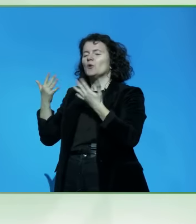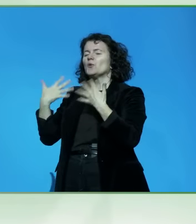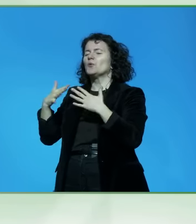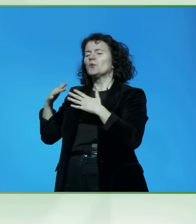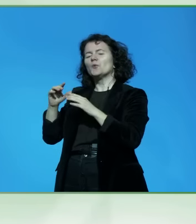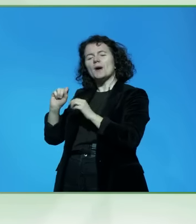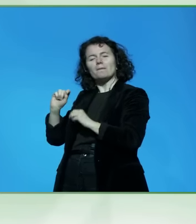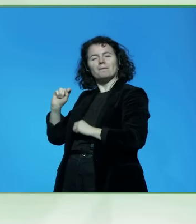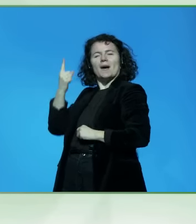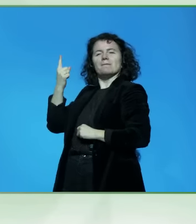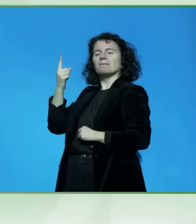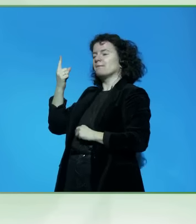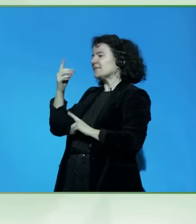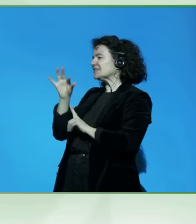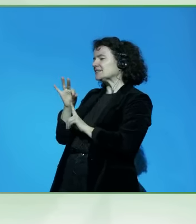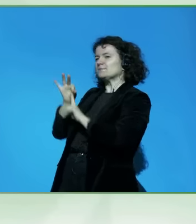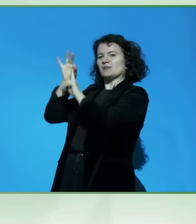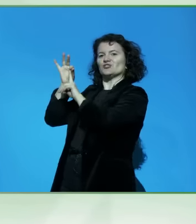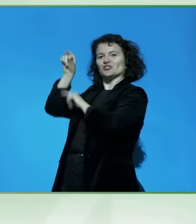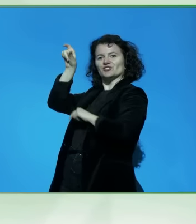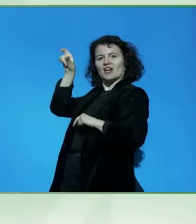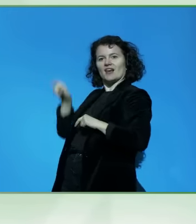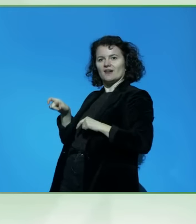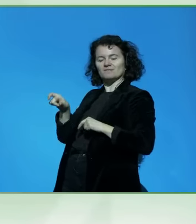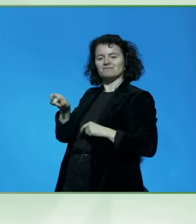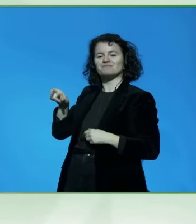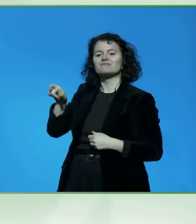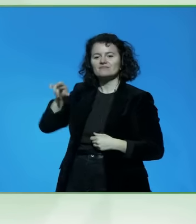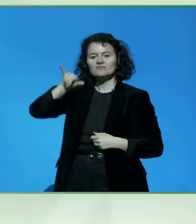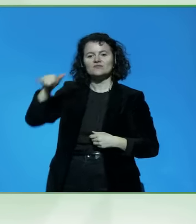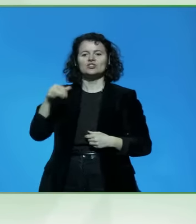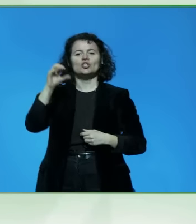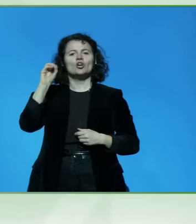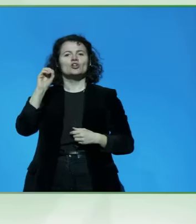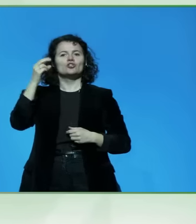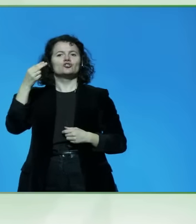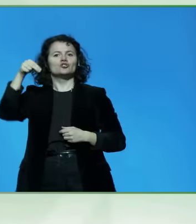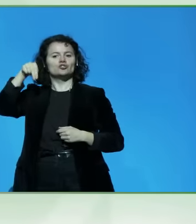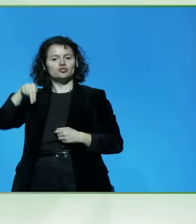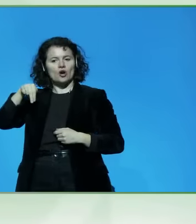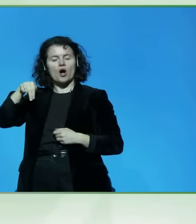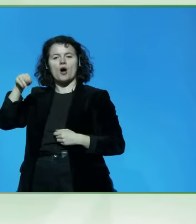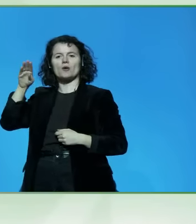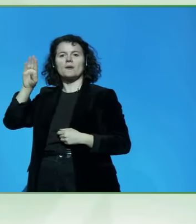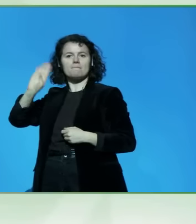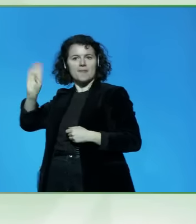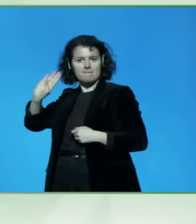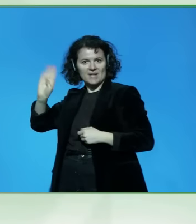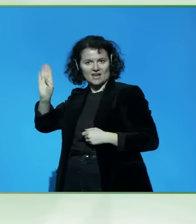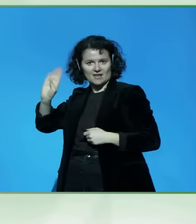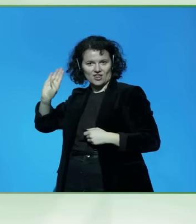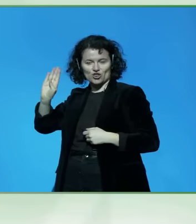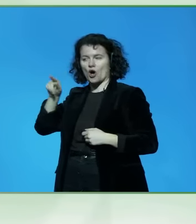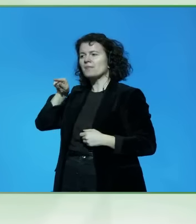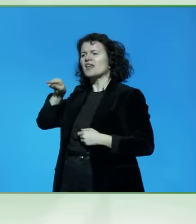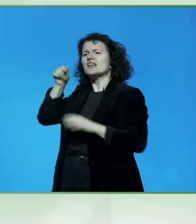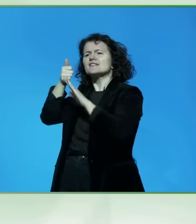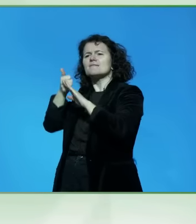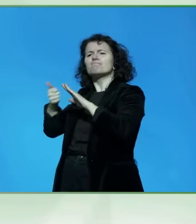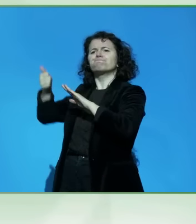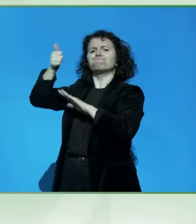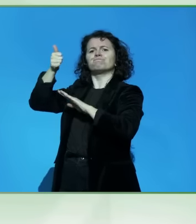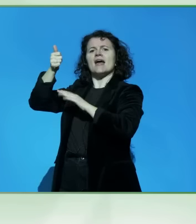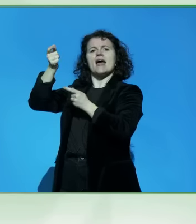from our Excellency, Mr. John Brandilino, who is our Acting Director General. And we are in